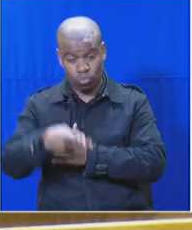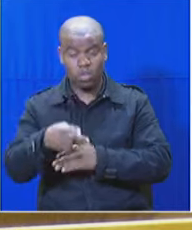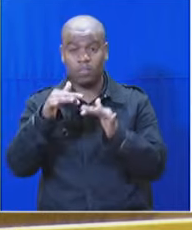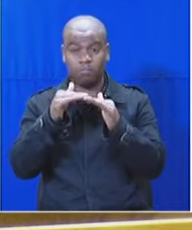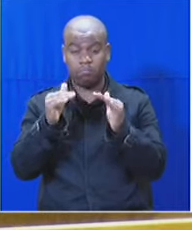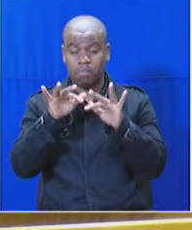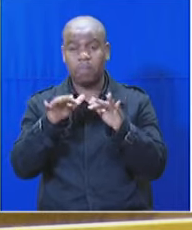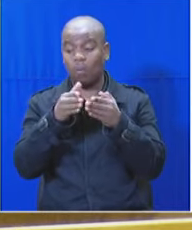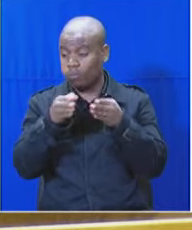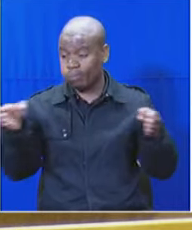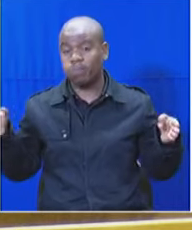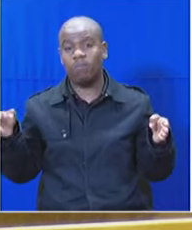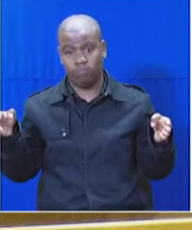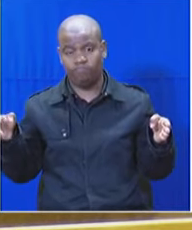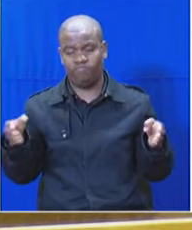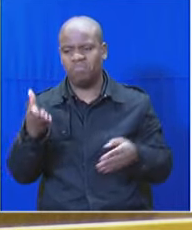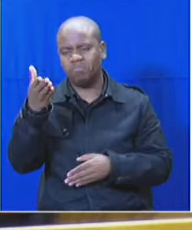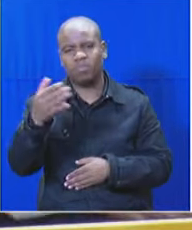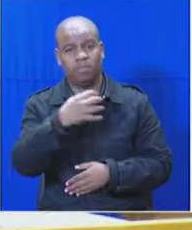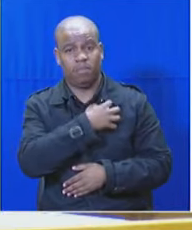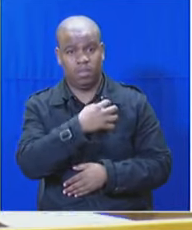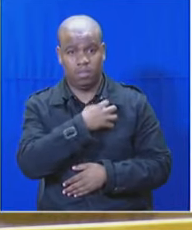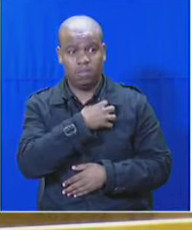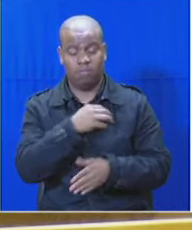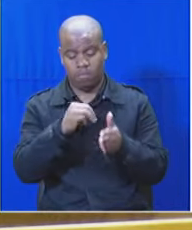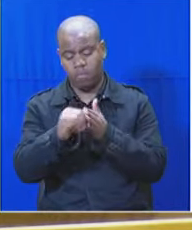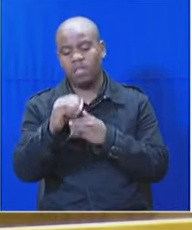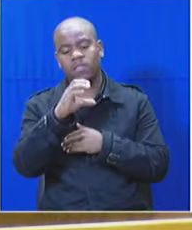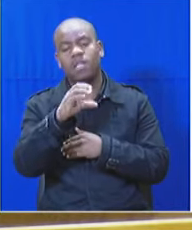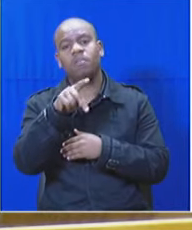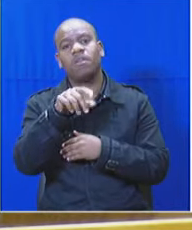lokho. Imodel yama CPA ayisebenzi.